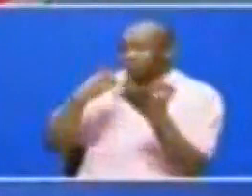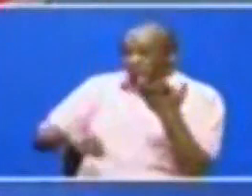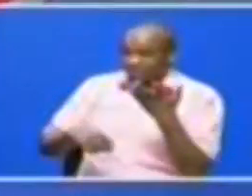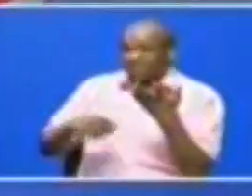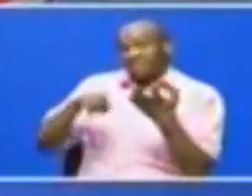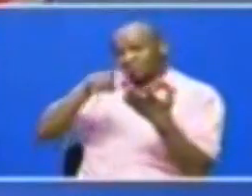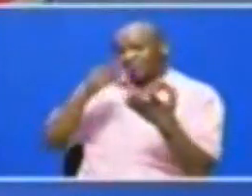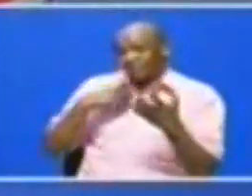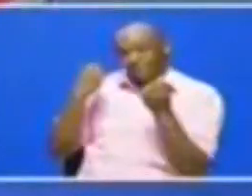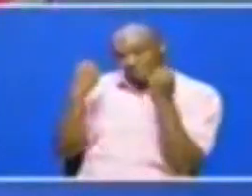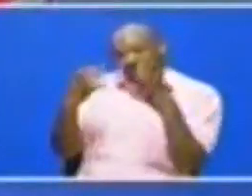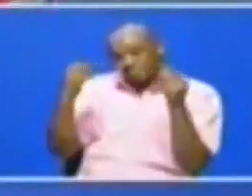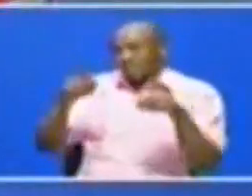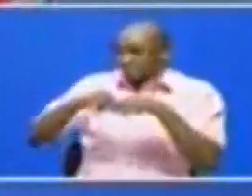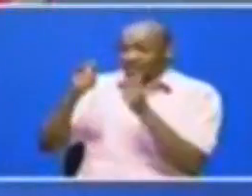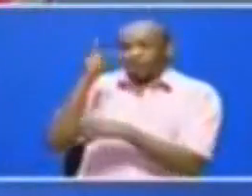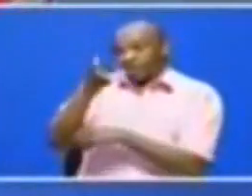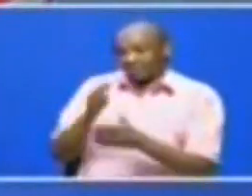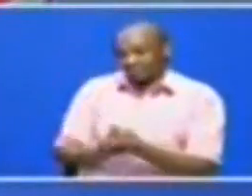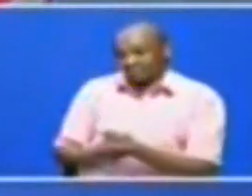are very many irregularities.